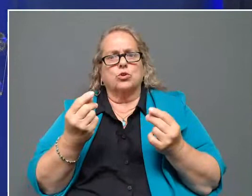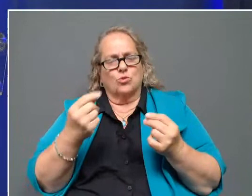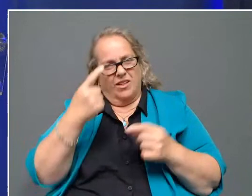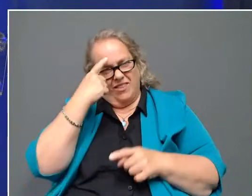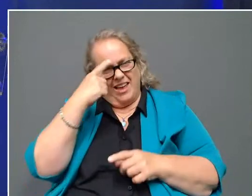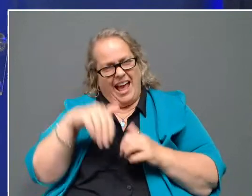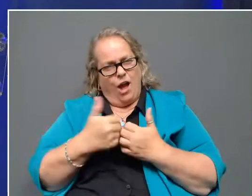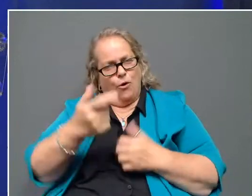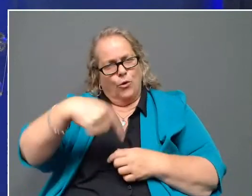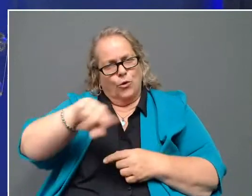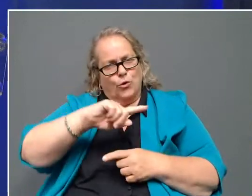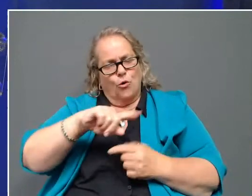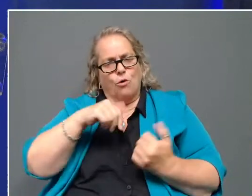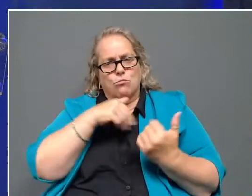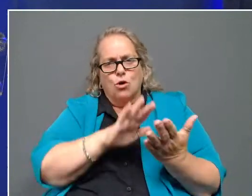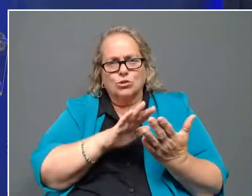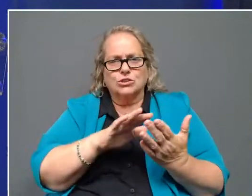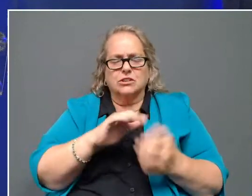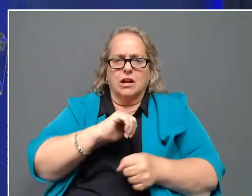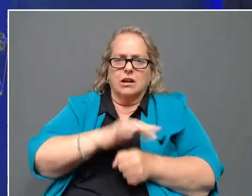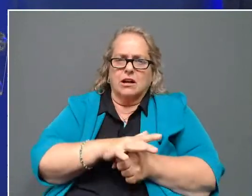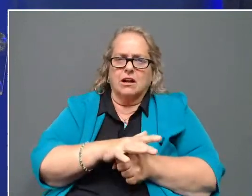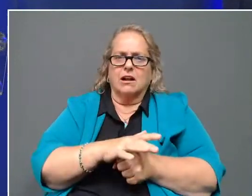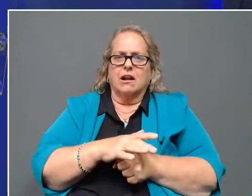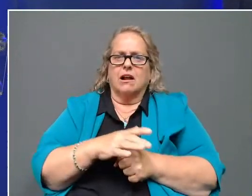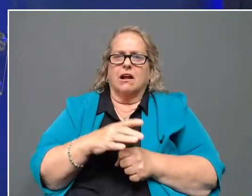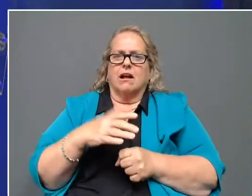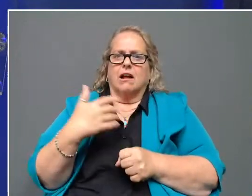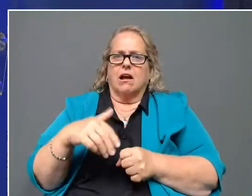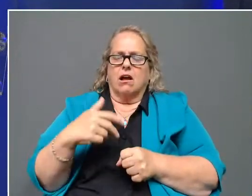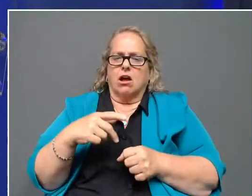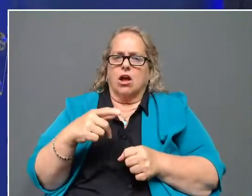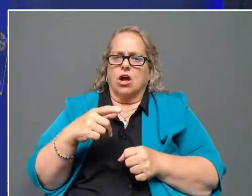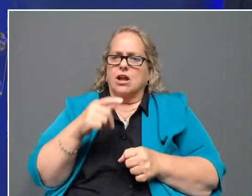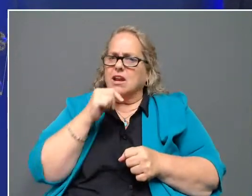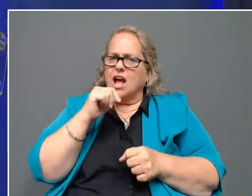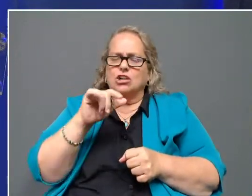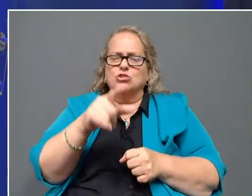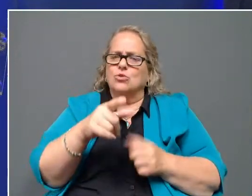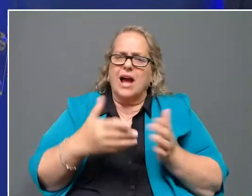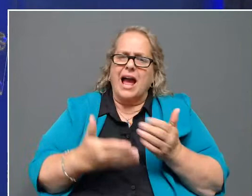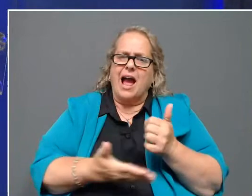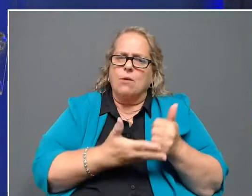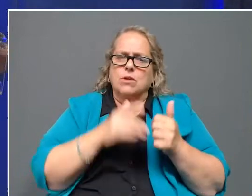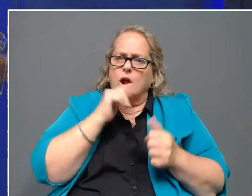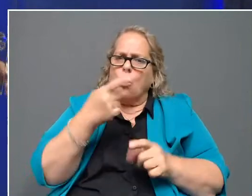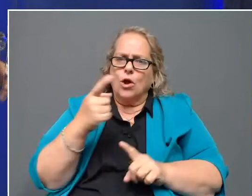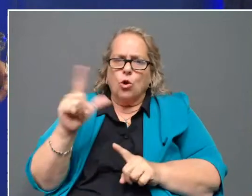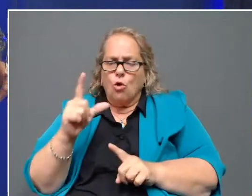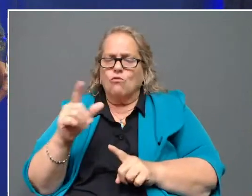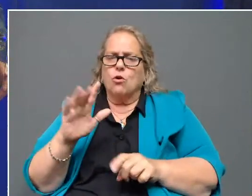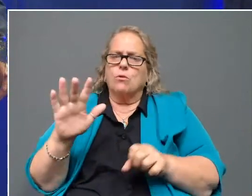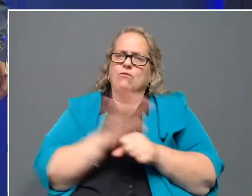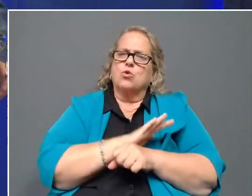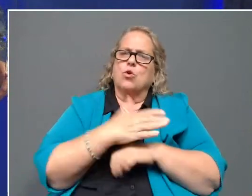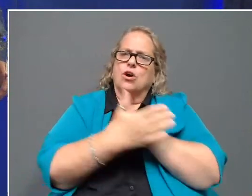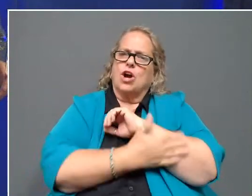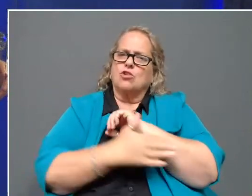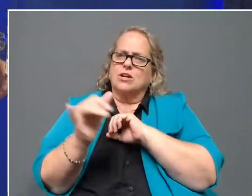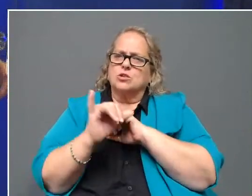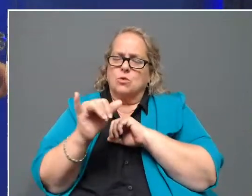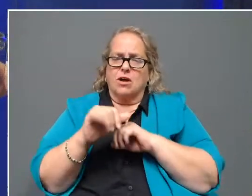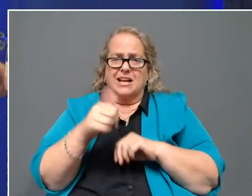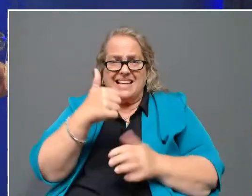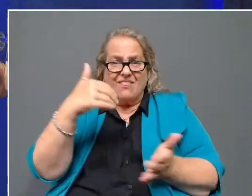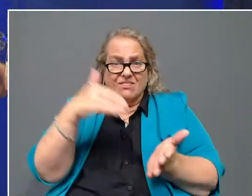to help not just Louisville, not just the Commonwealth, but the entire country as well. You all manufactured more than 10,000 face shields. You donated